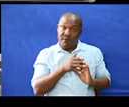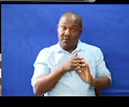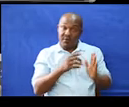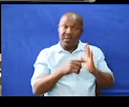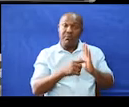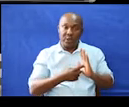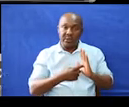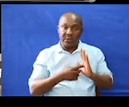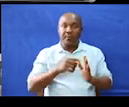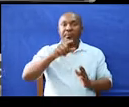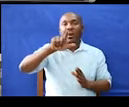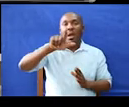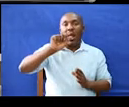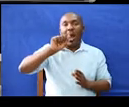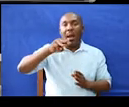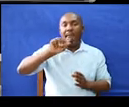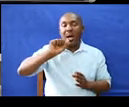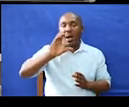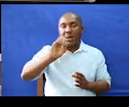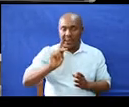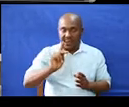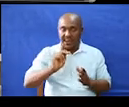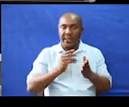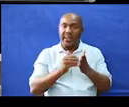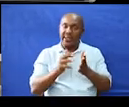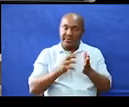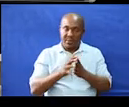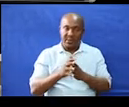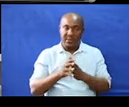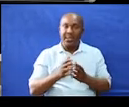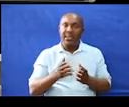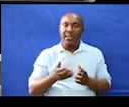Lamarck explained that younger organisms